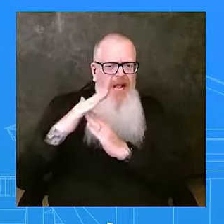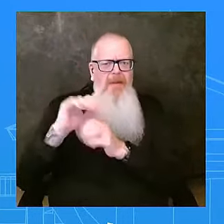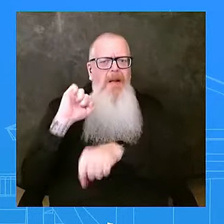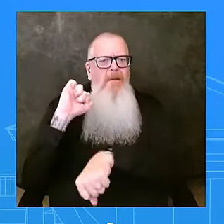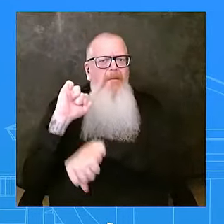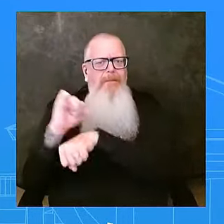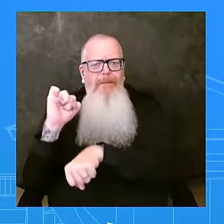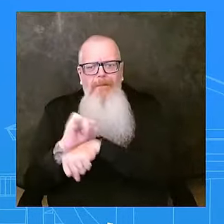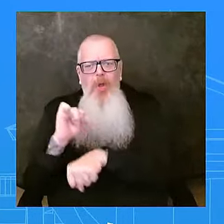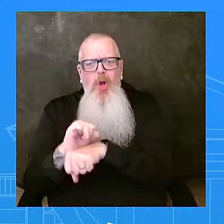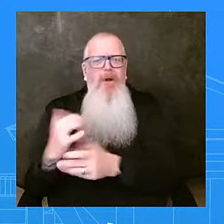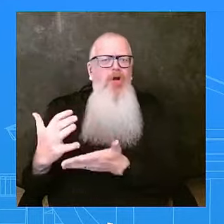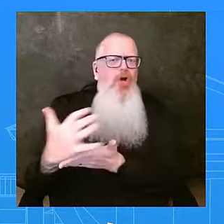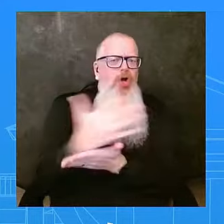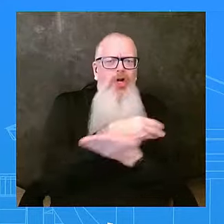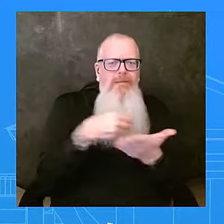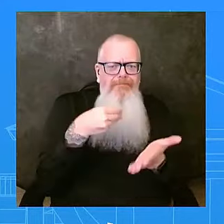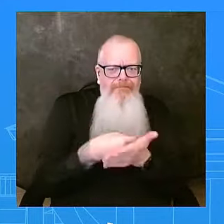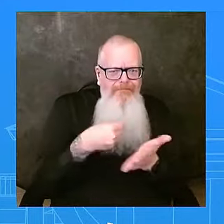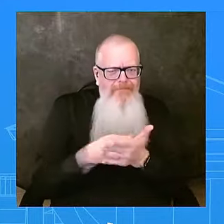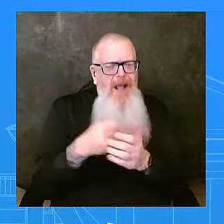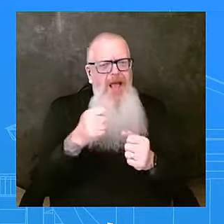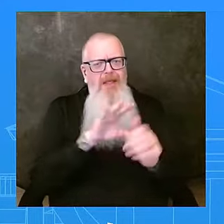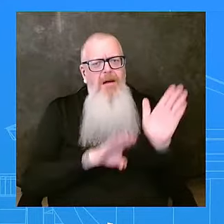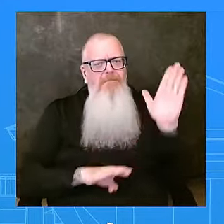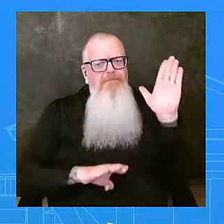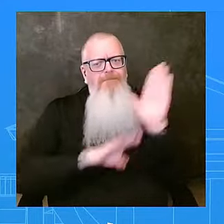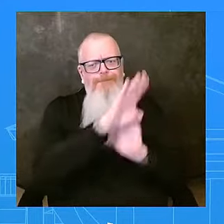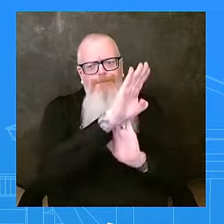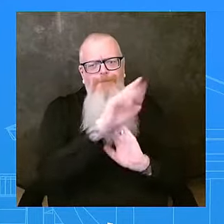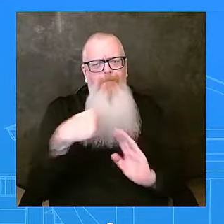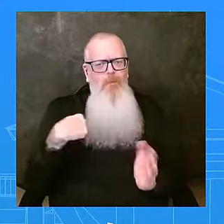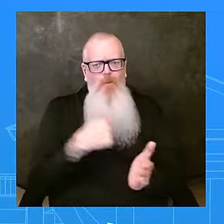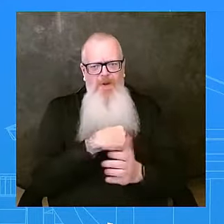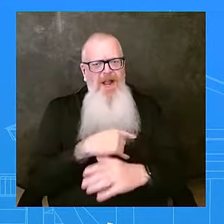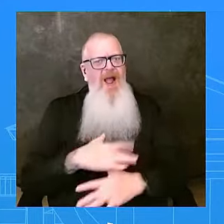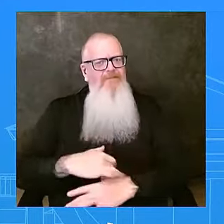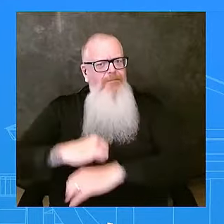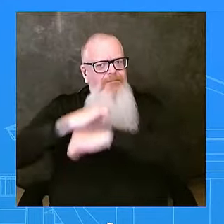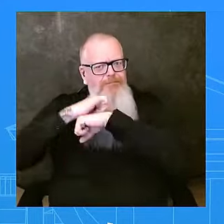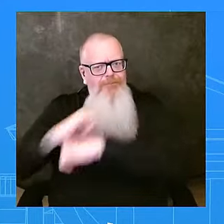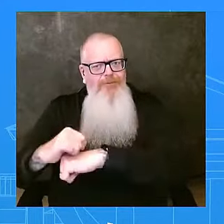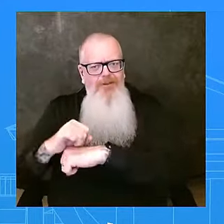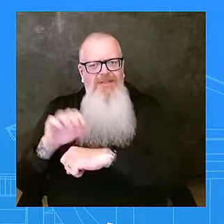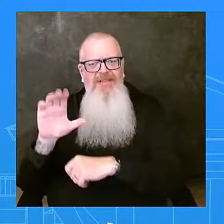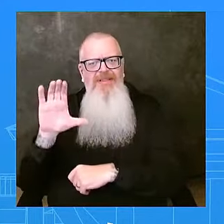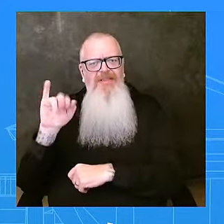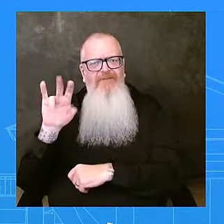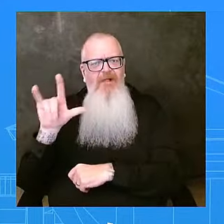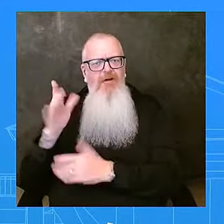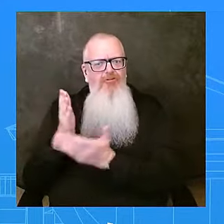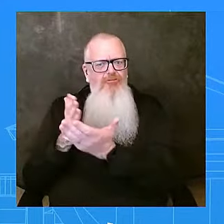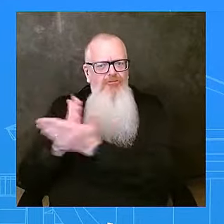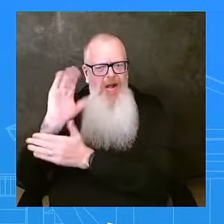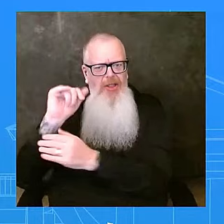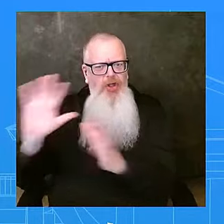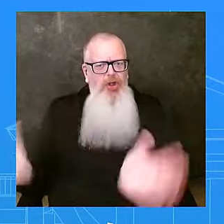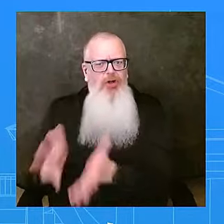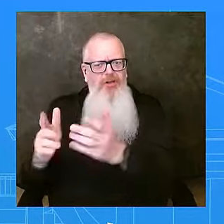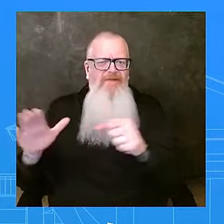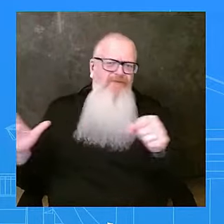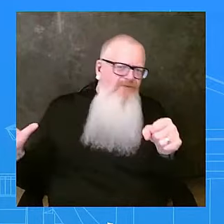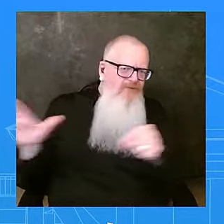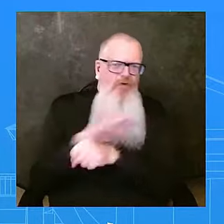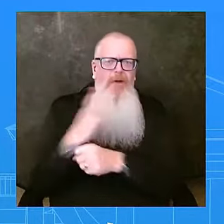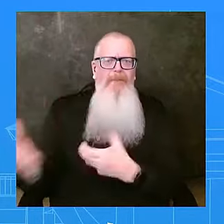has taken significant steps to protect civil rights and promote full participation in society. And that work